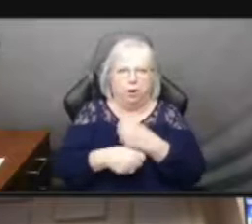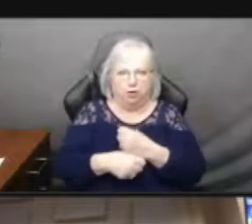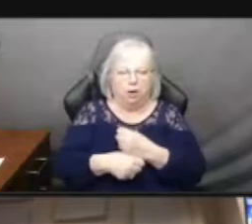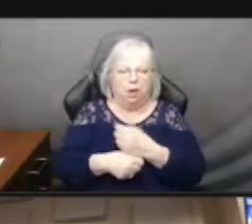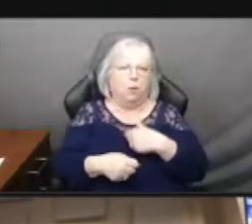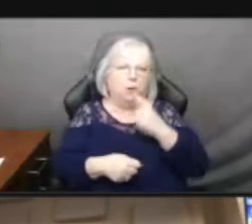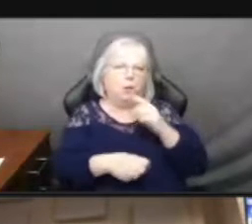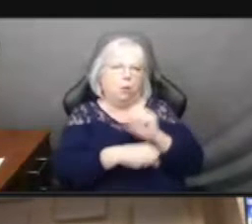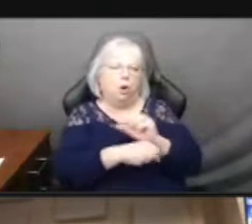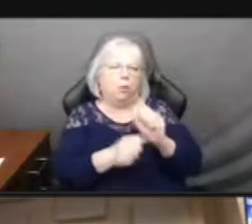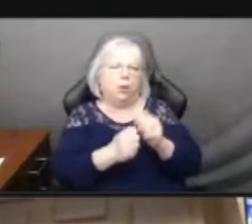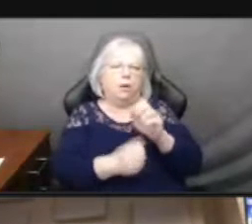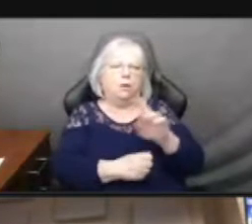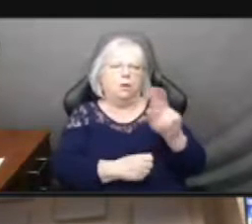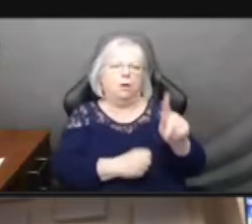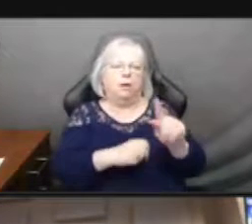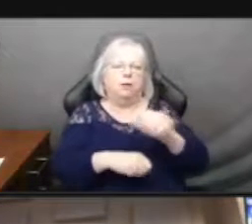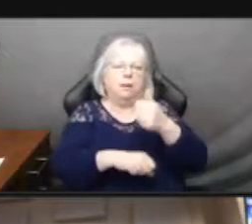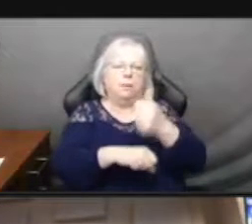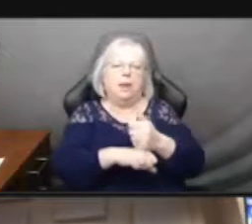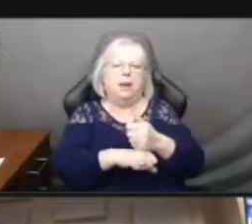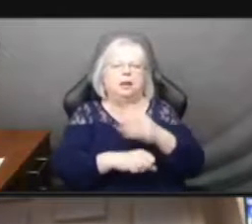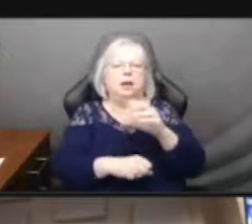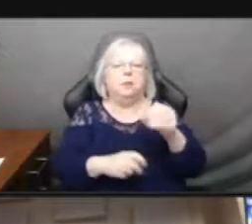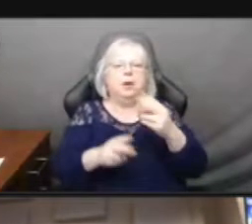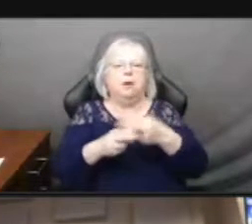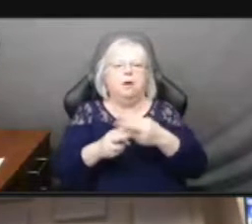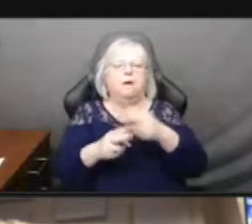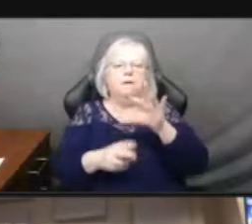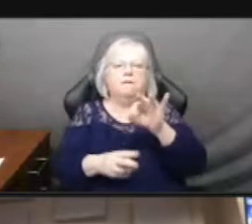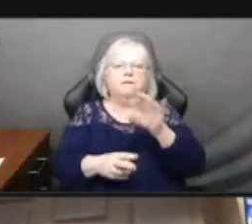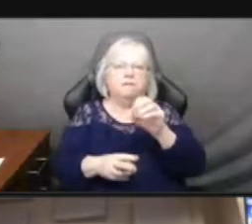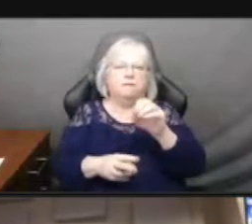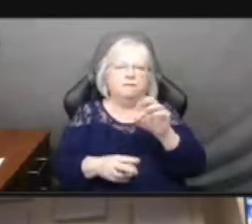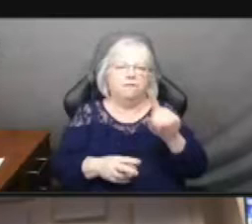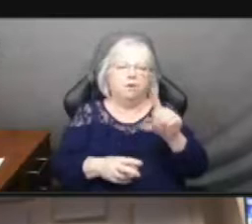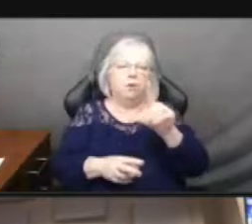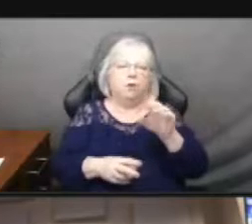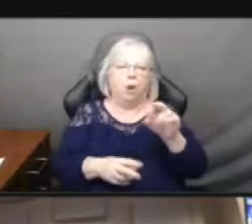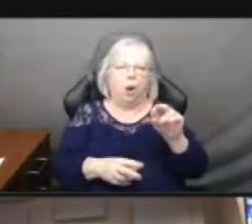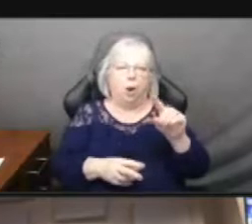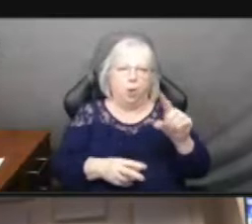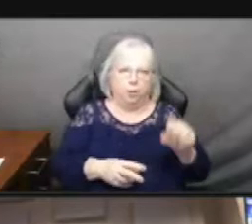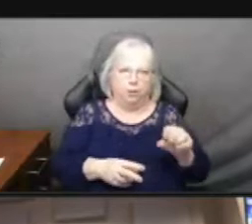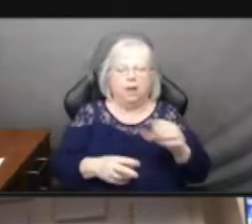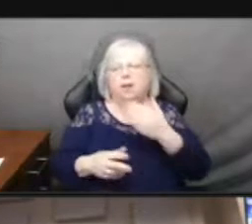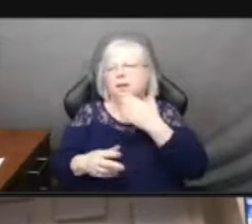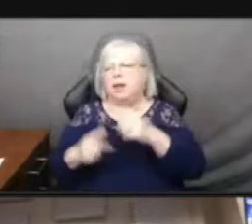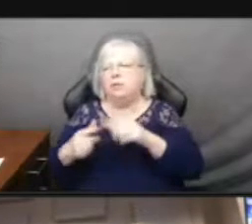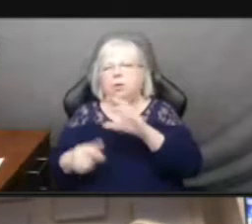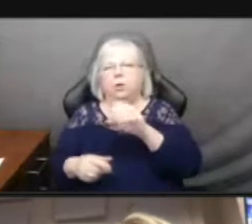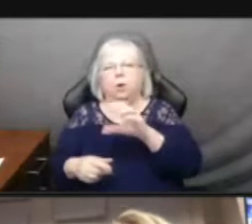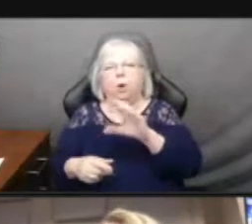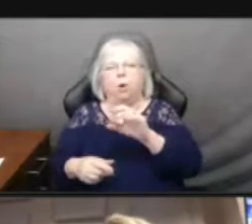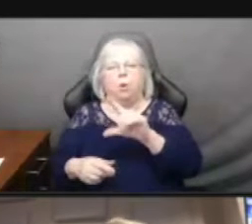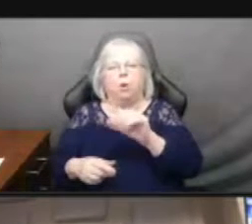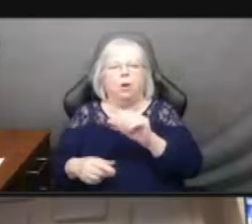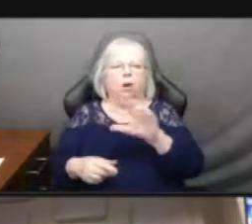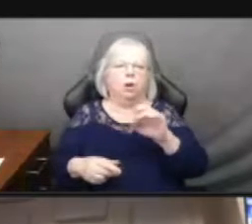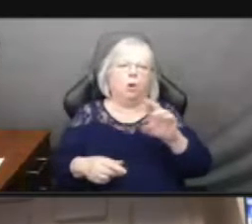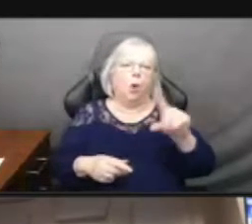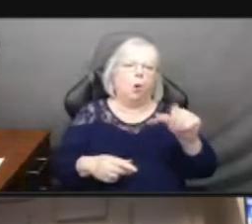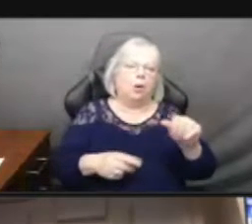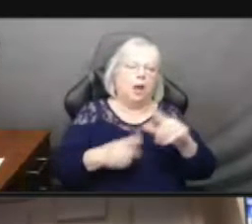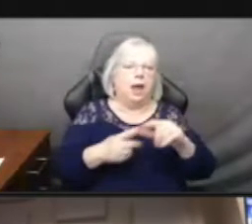an Arkansas-based company called Food Loops. Thanks to our friends at Coca-Cola Consolidated and Keep Arkansas Beautiful, they're